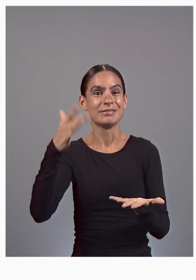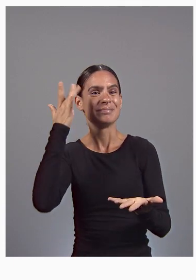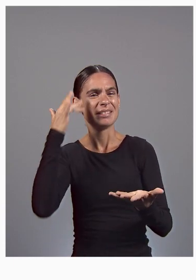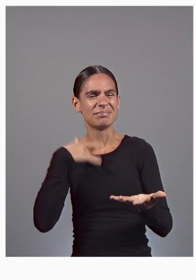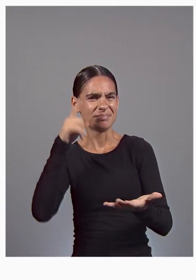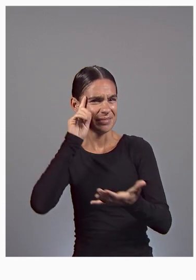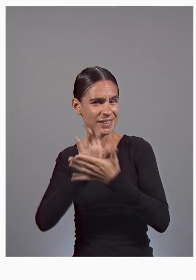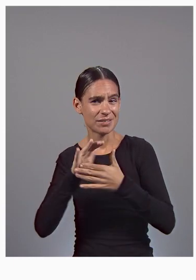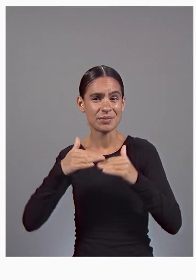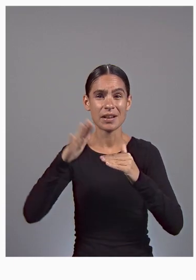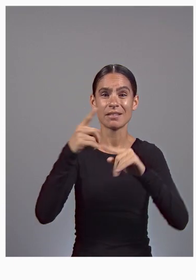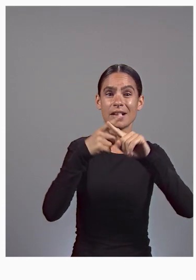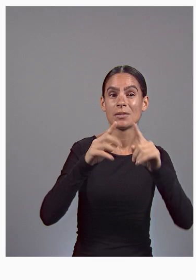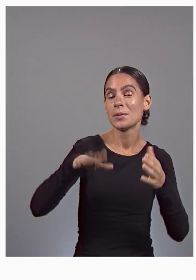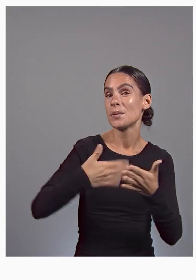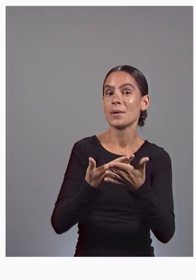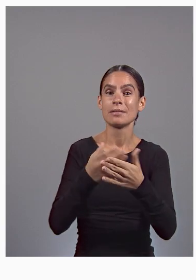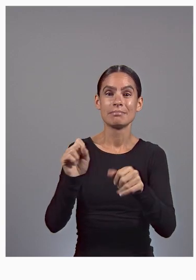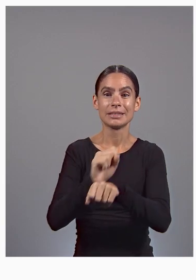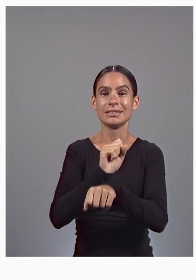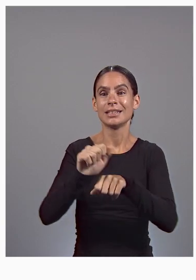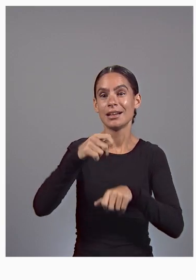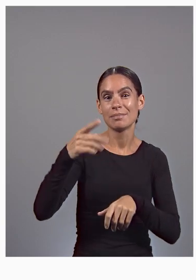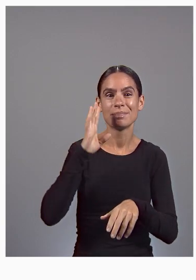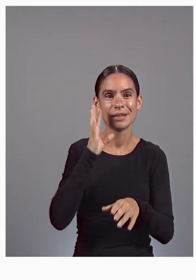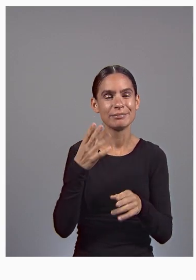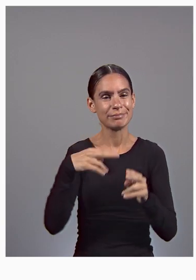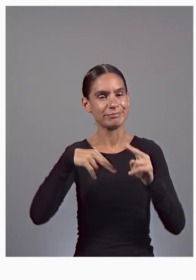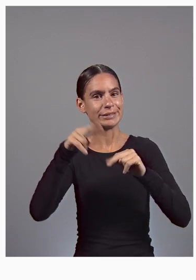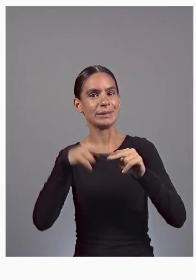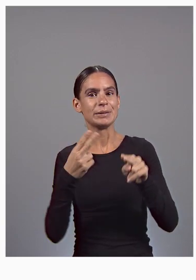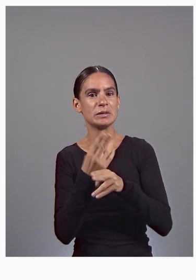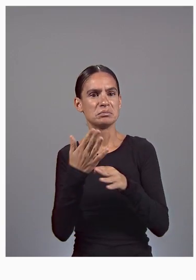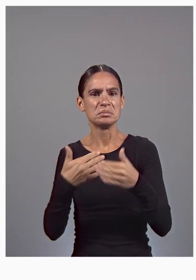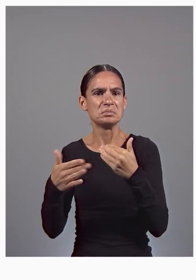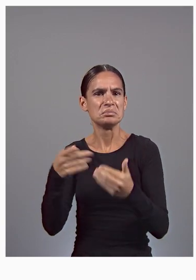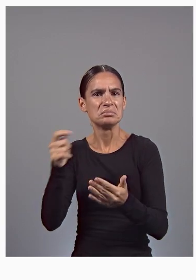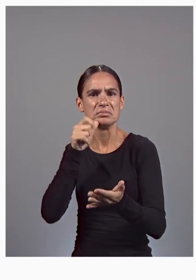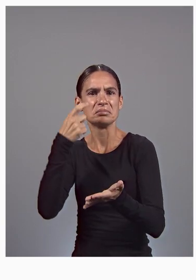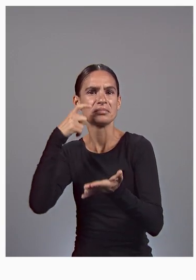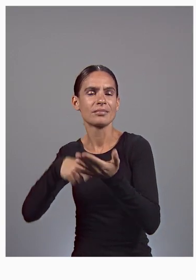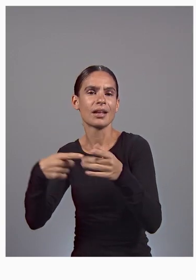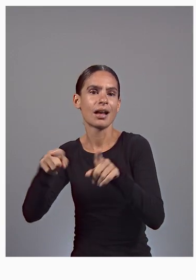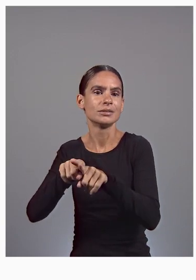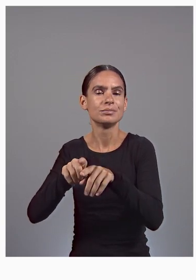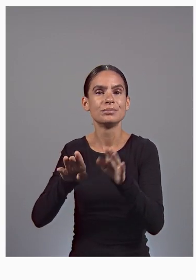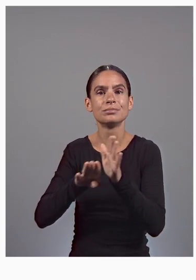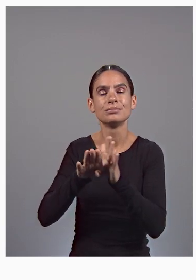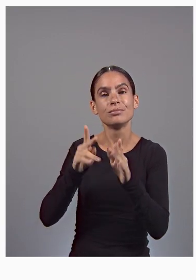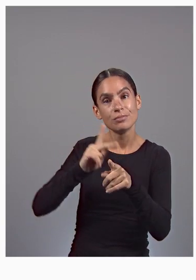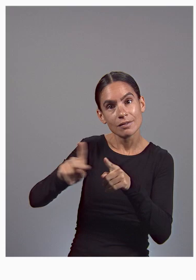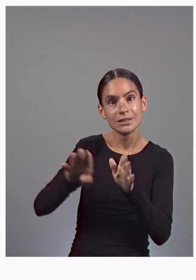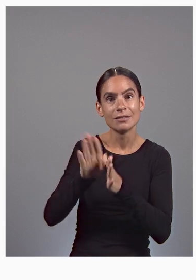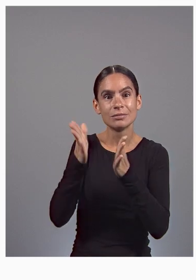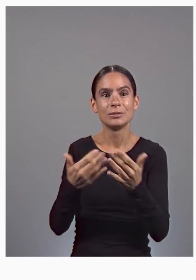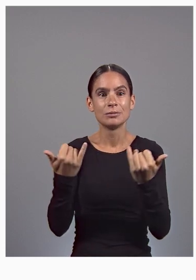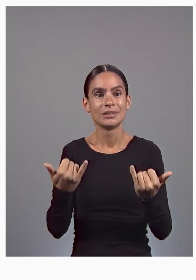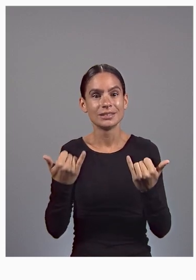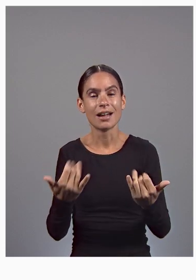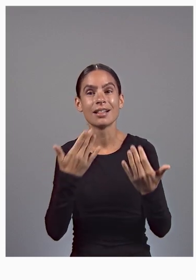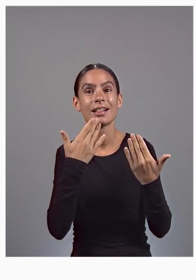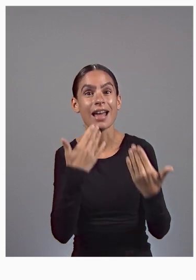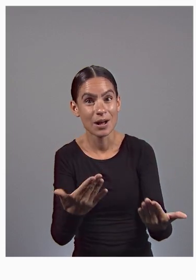business apps will be built by users who don't identify as professional developers today. Thank you.